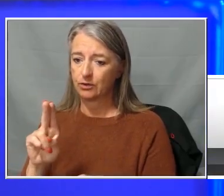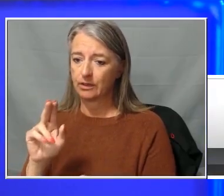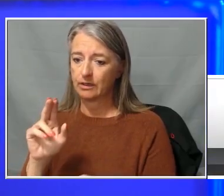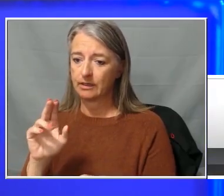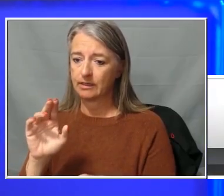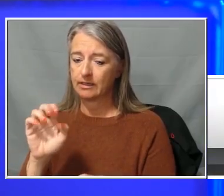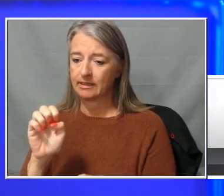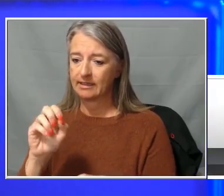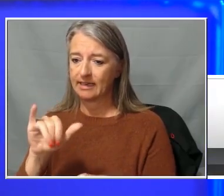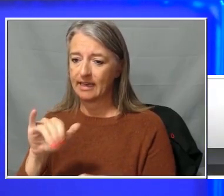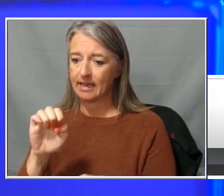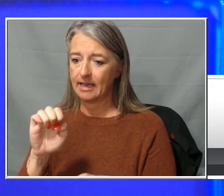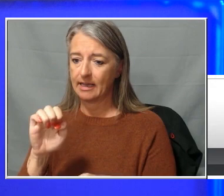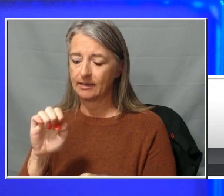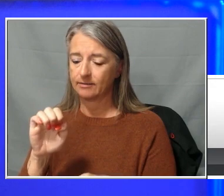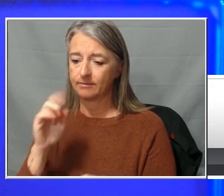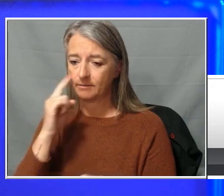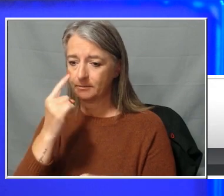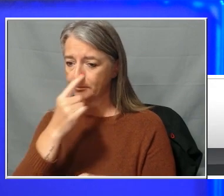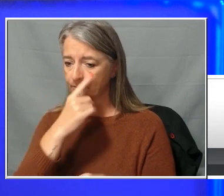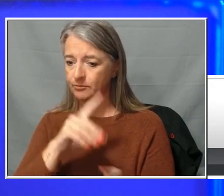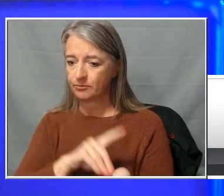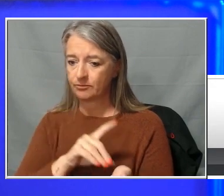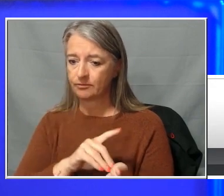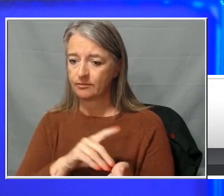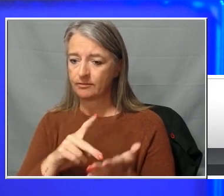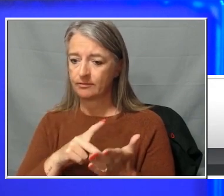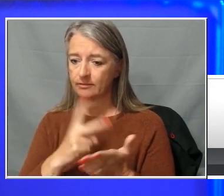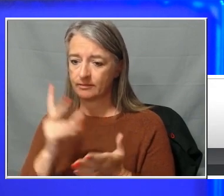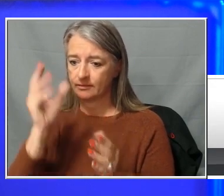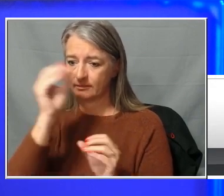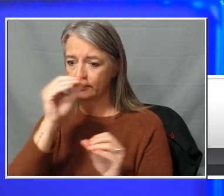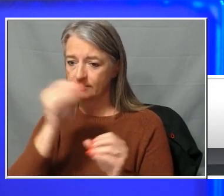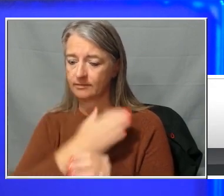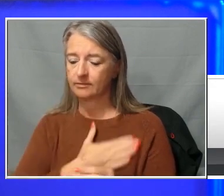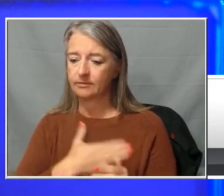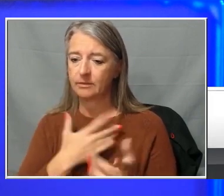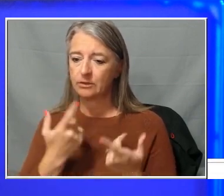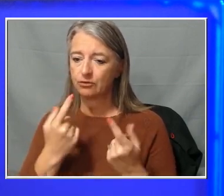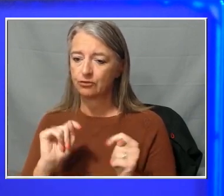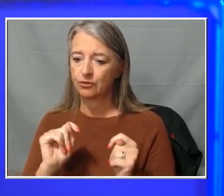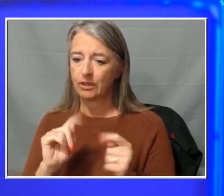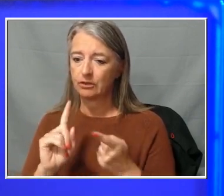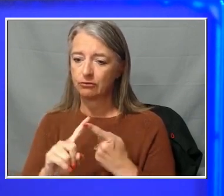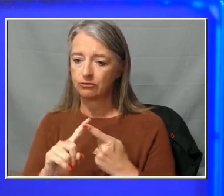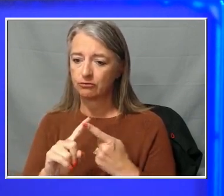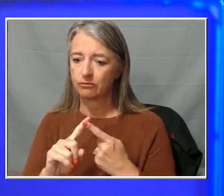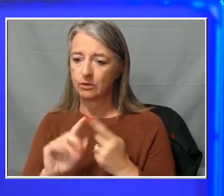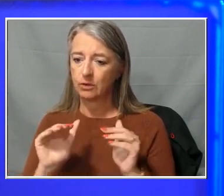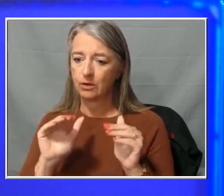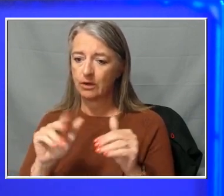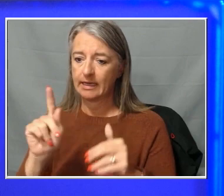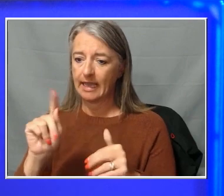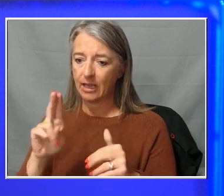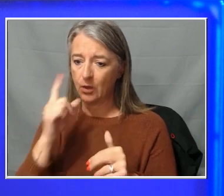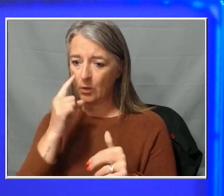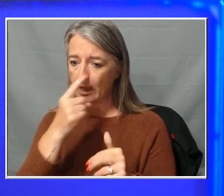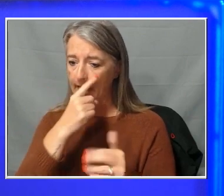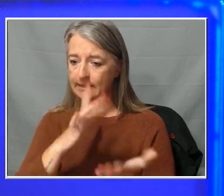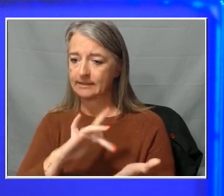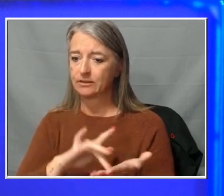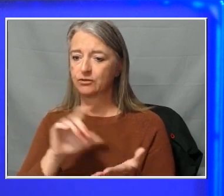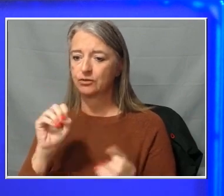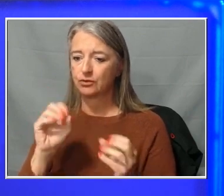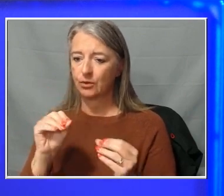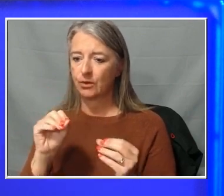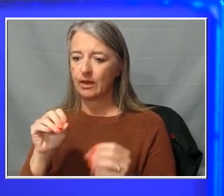She said, I really want you to get another opinion. Can you please just try to go to KUI? And I got